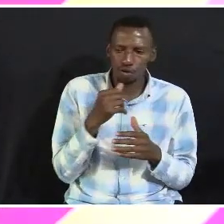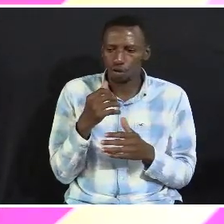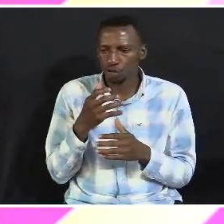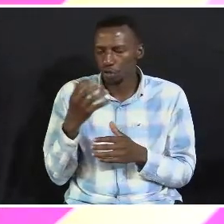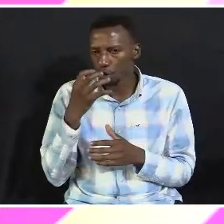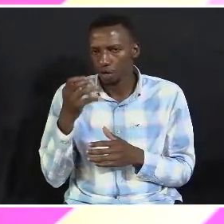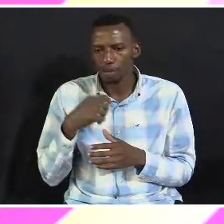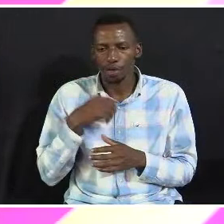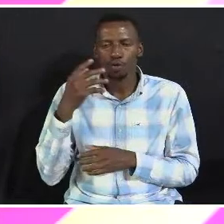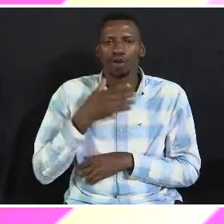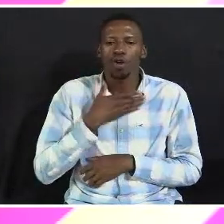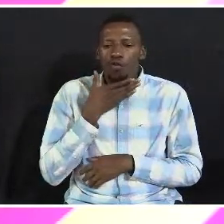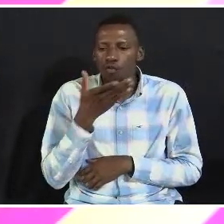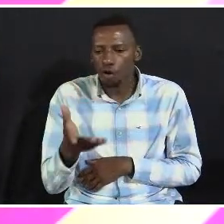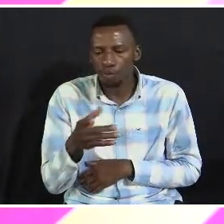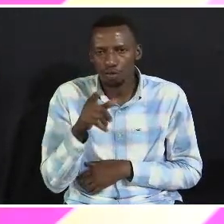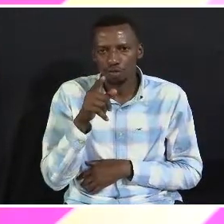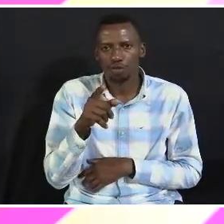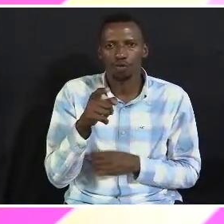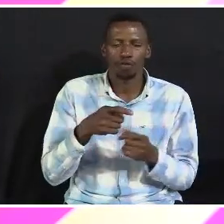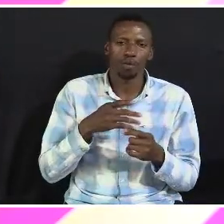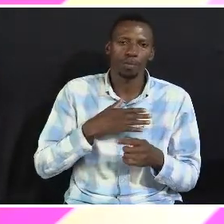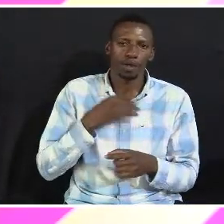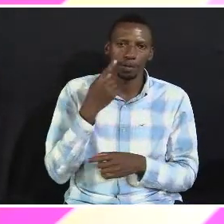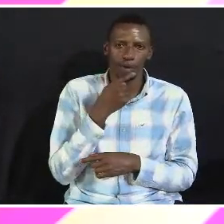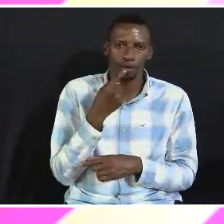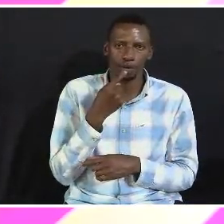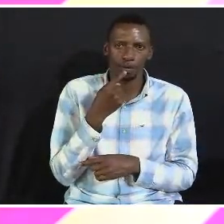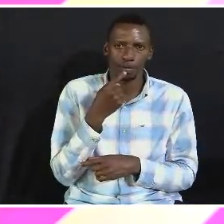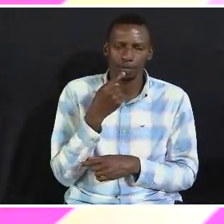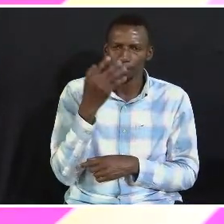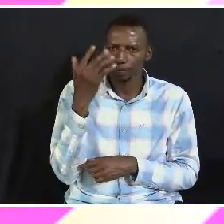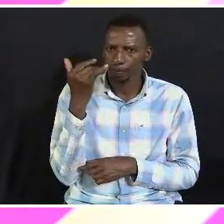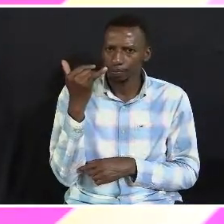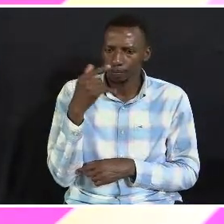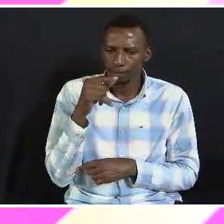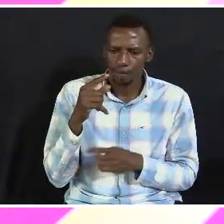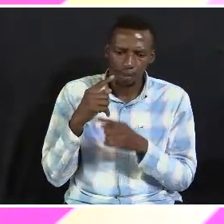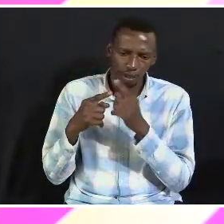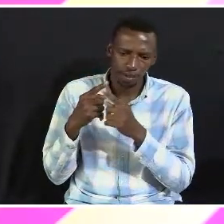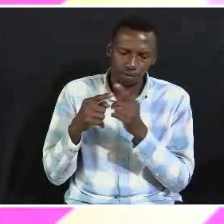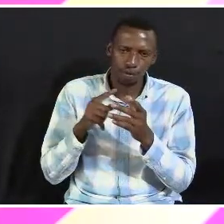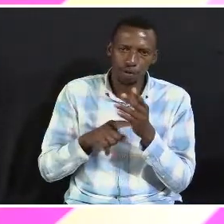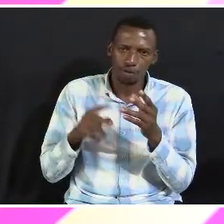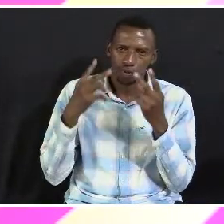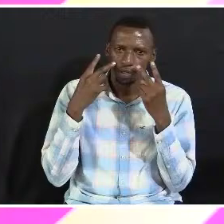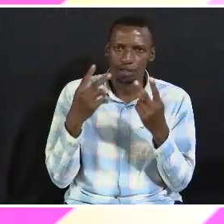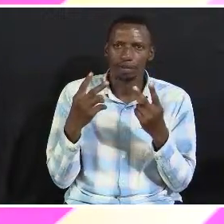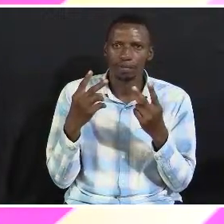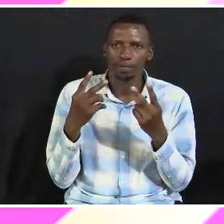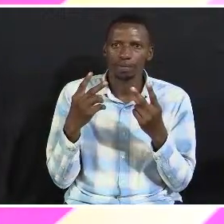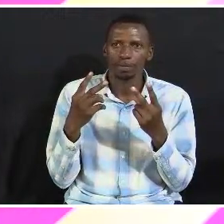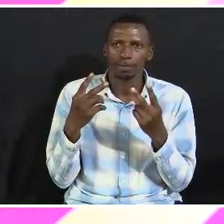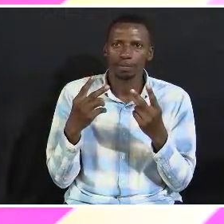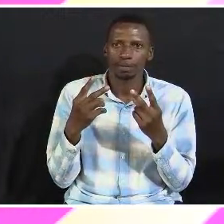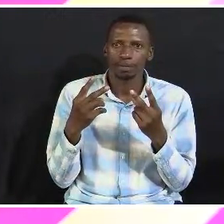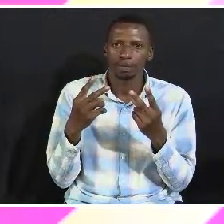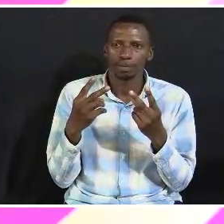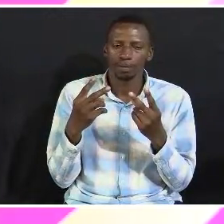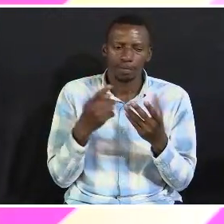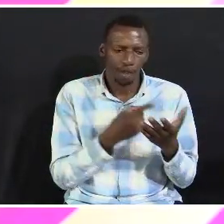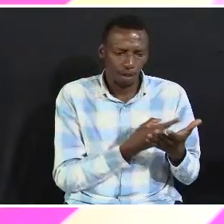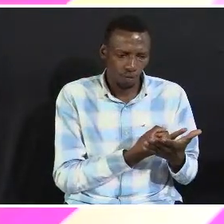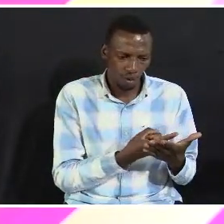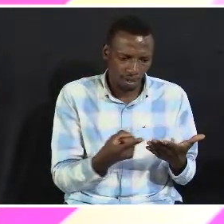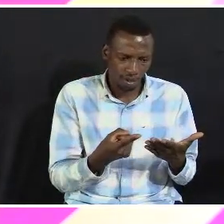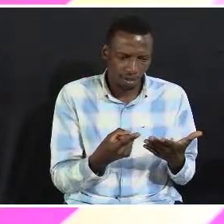vomit you out of my mouth. Why are we experiencing what we are seeing? Why is it that within the week the church